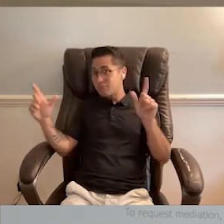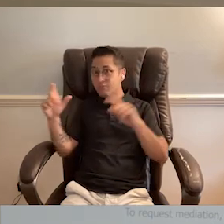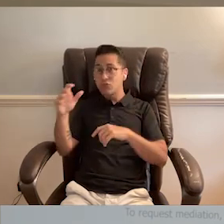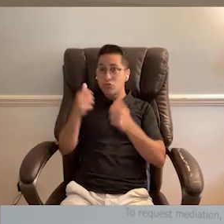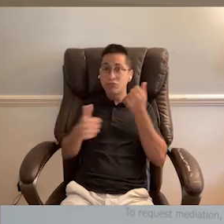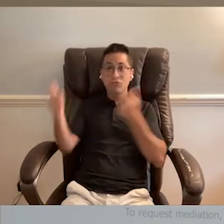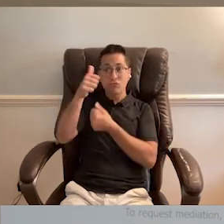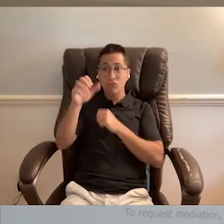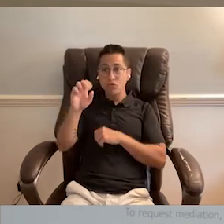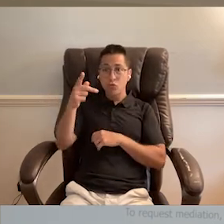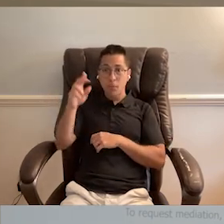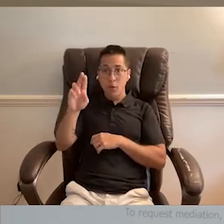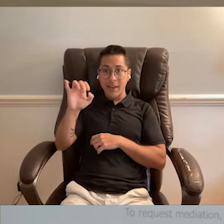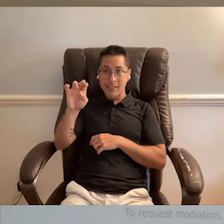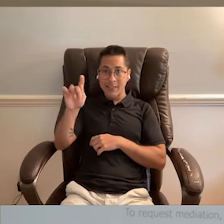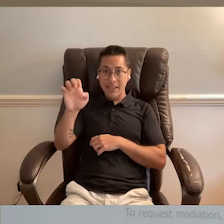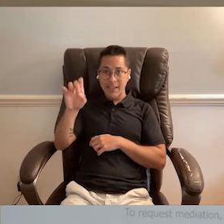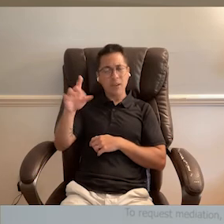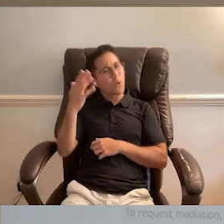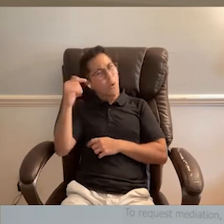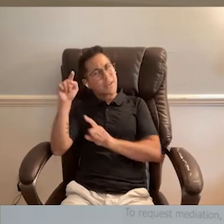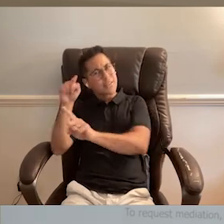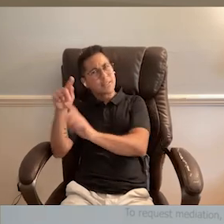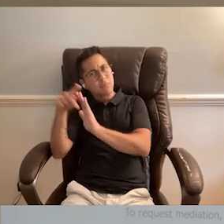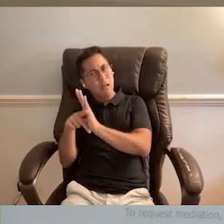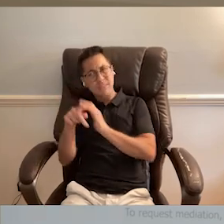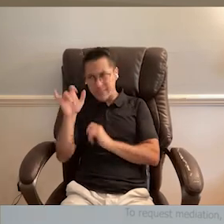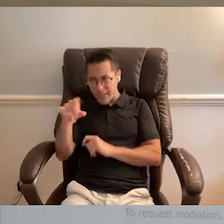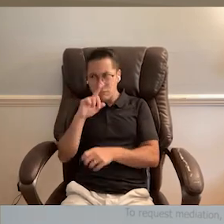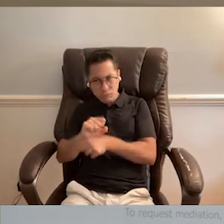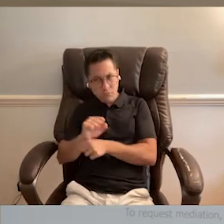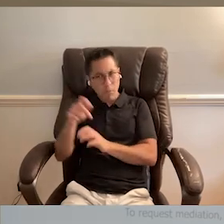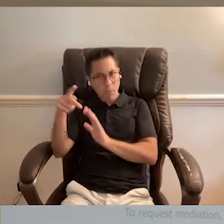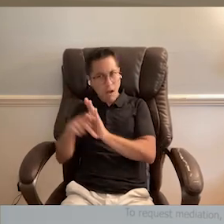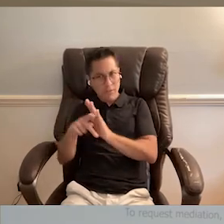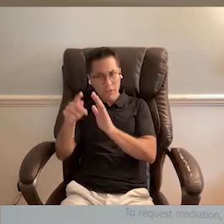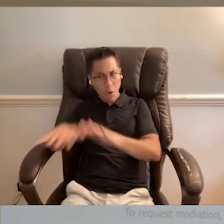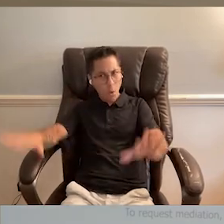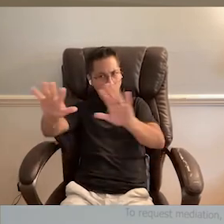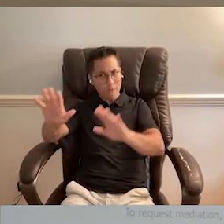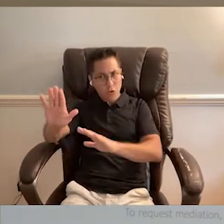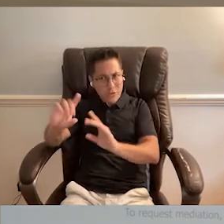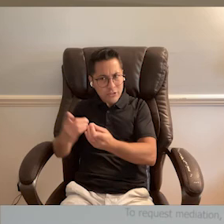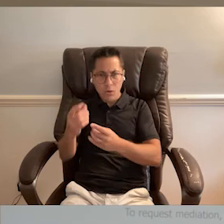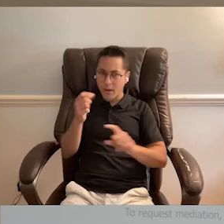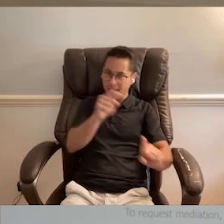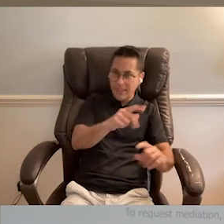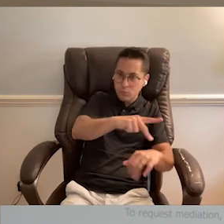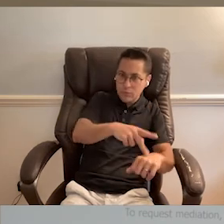well, why is this a policy? And is this really a policy across your district or did this principal make it up? You know, yes